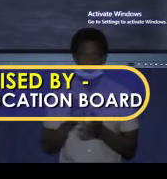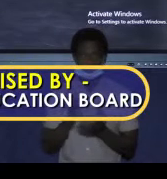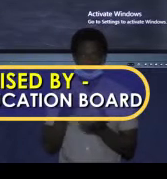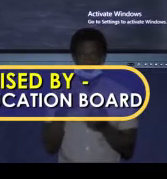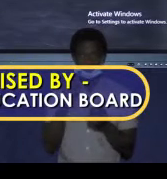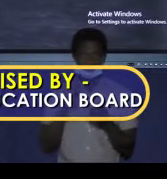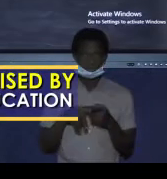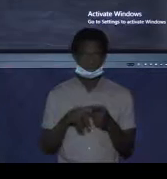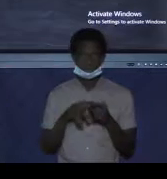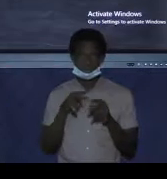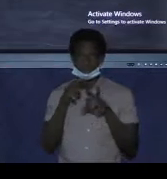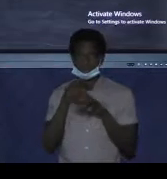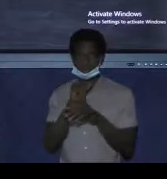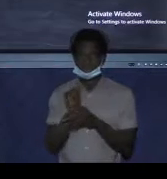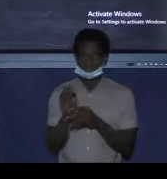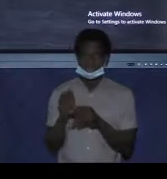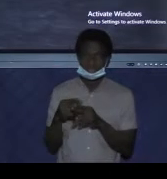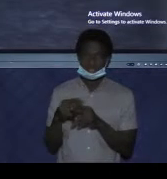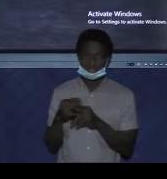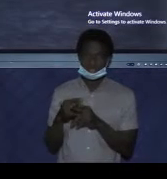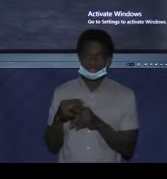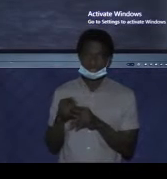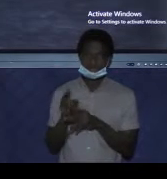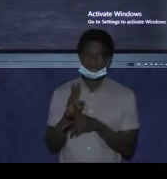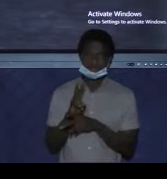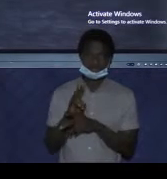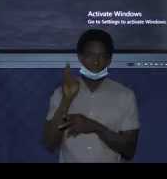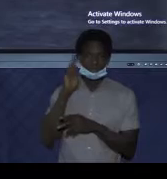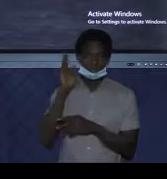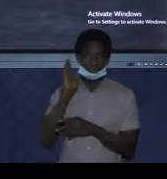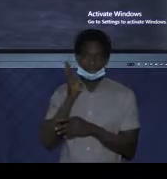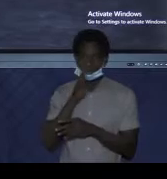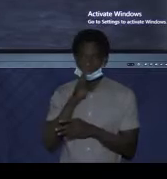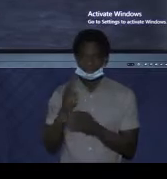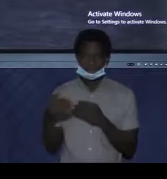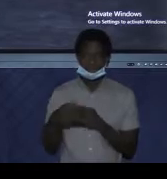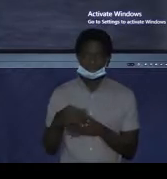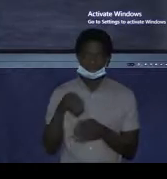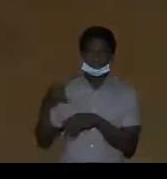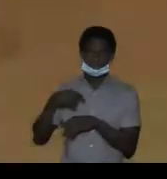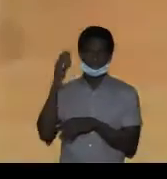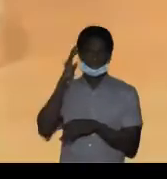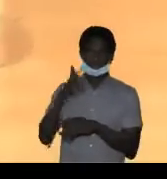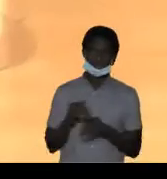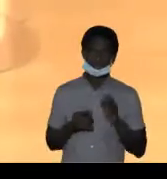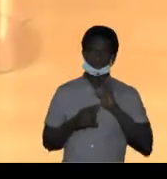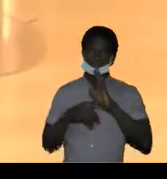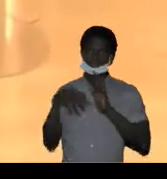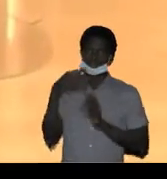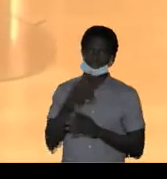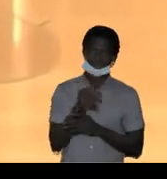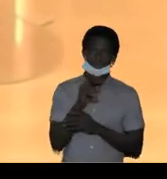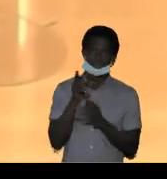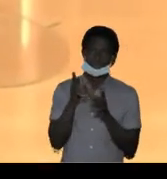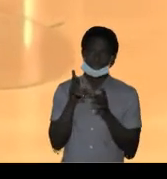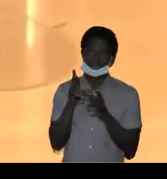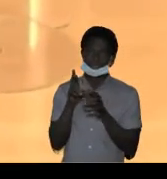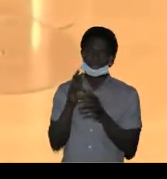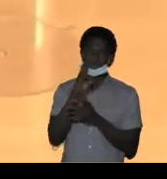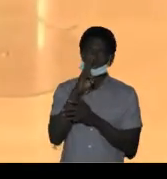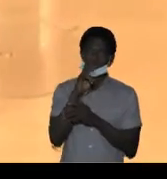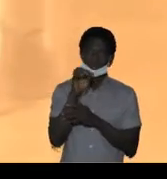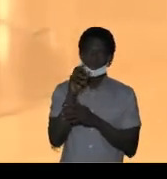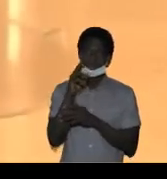I want you to watch a short video and Uncle Gbaje will be right back. This video will demonstrate the ratio